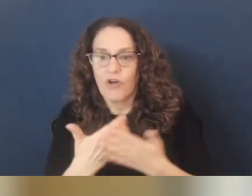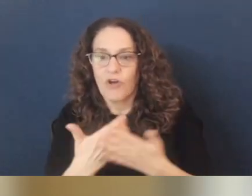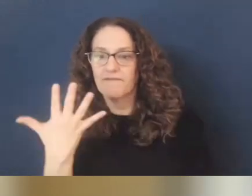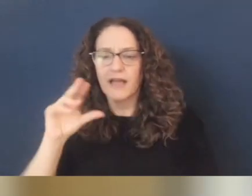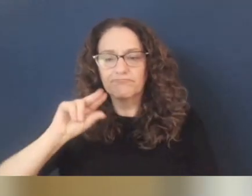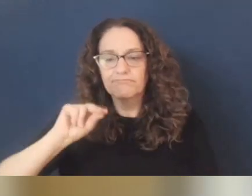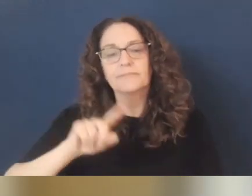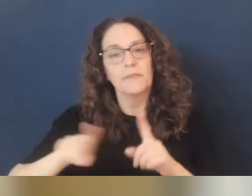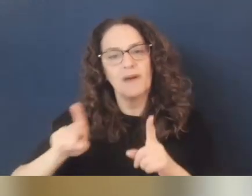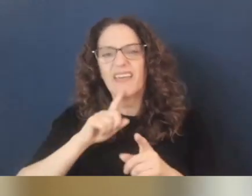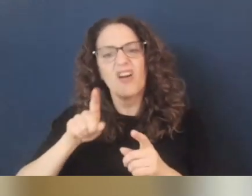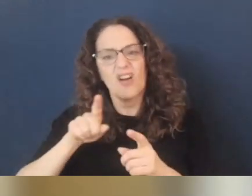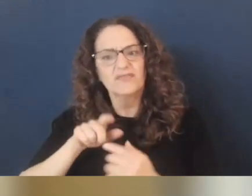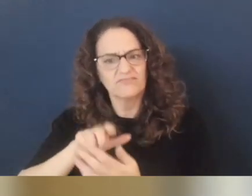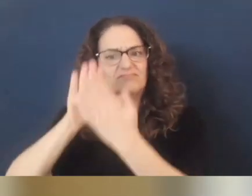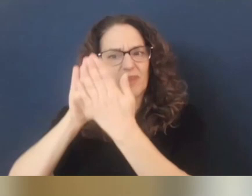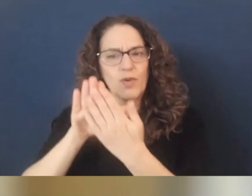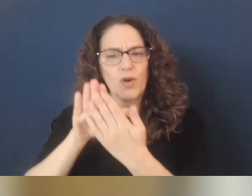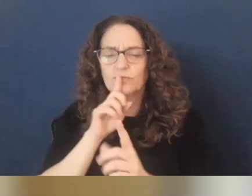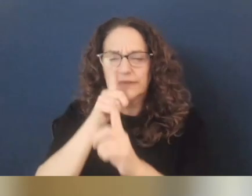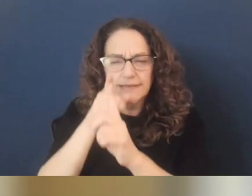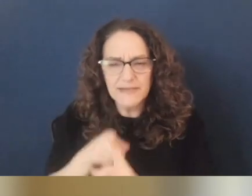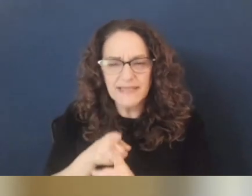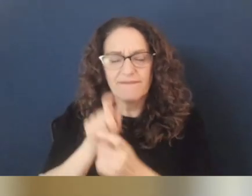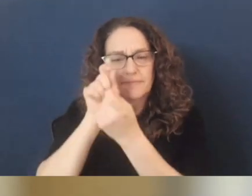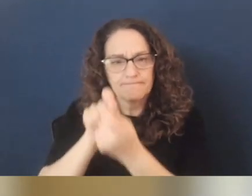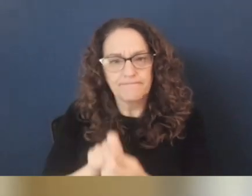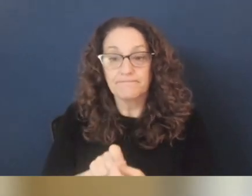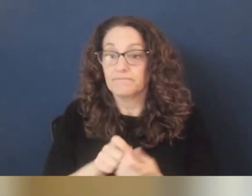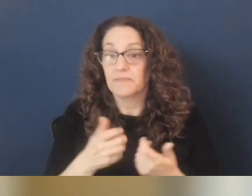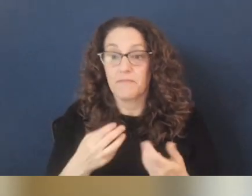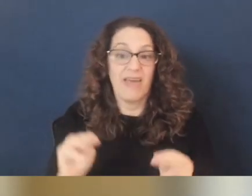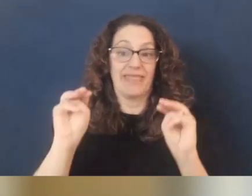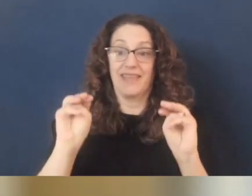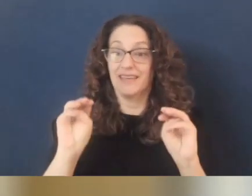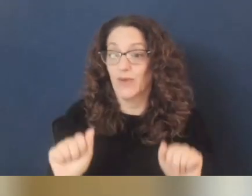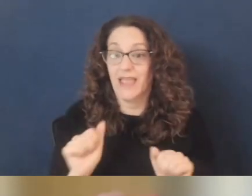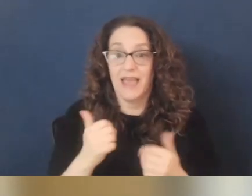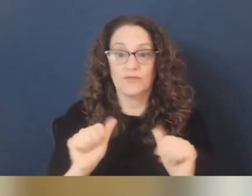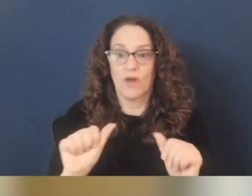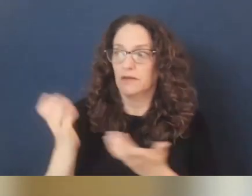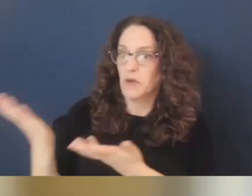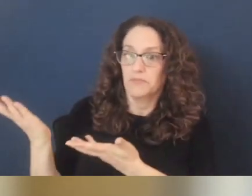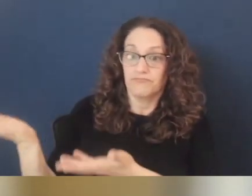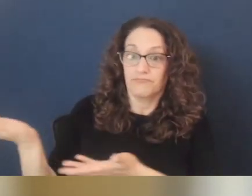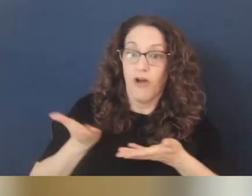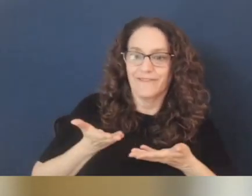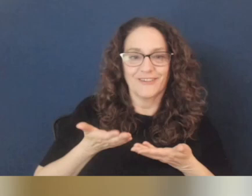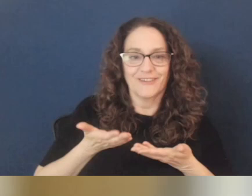and approaches and methods to use. So I say he offered them to us. Why don't we try them